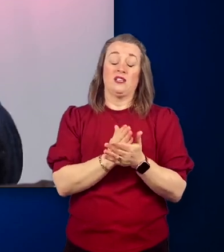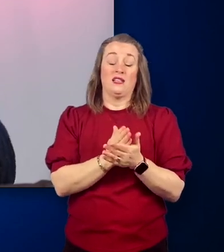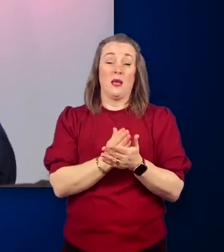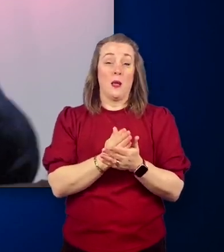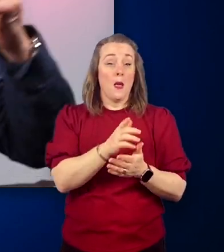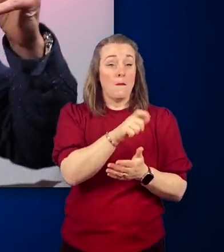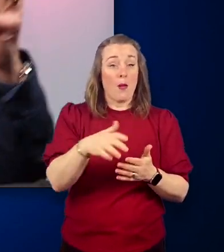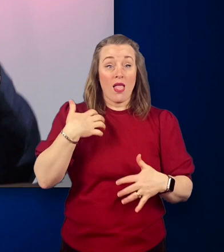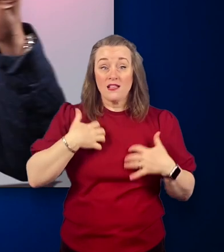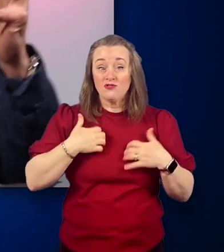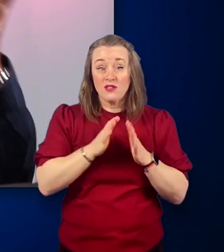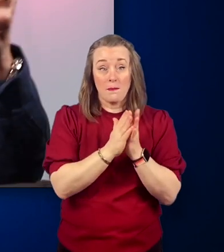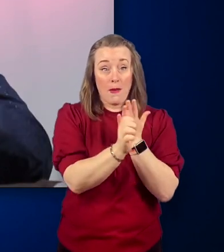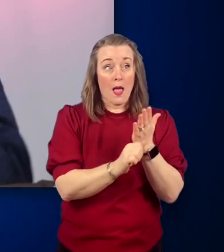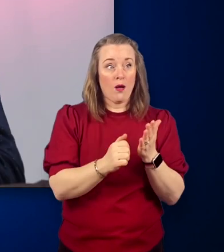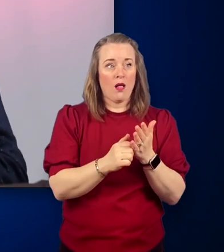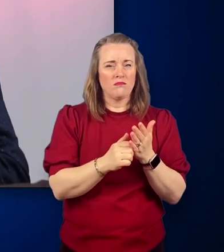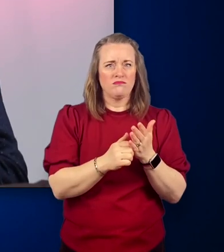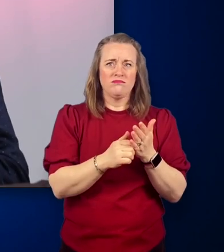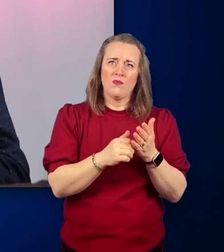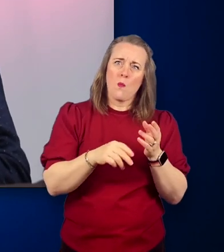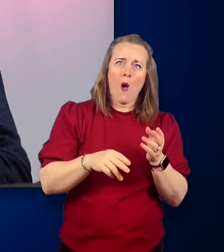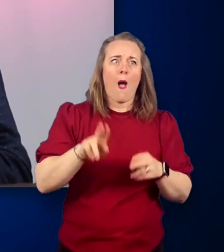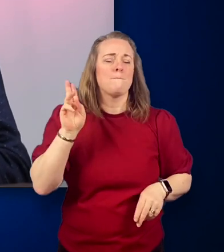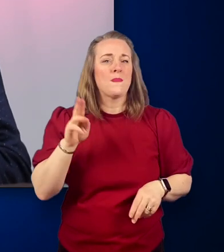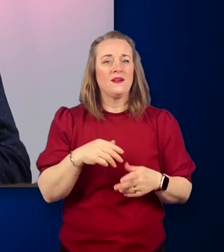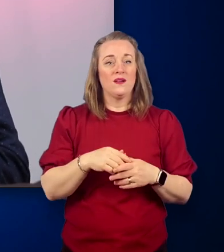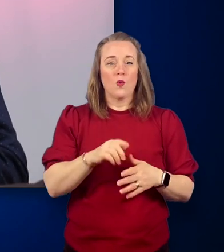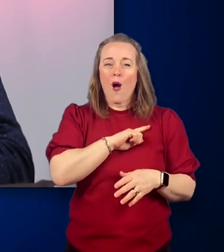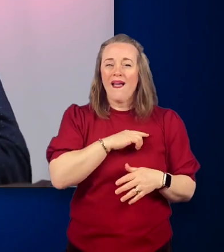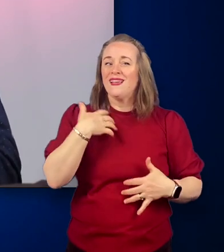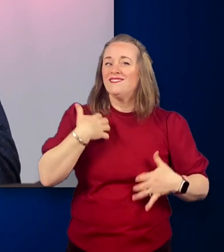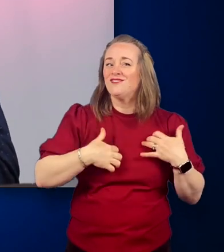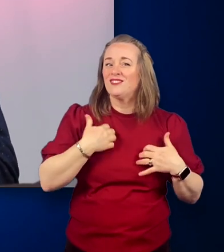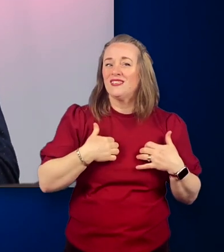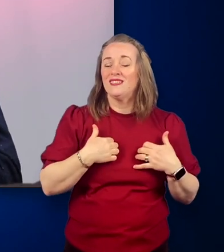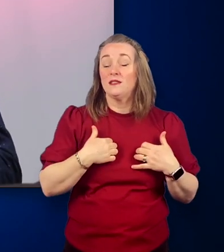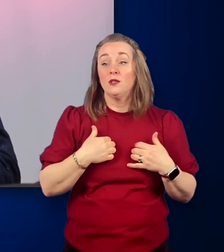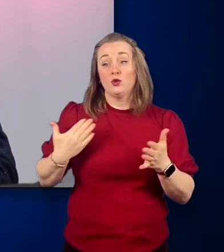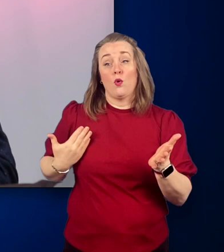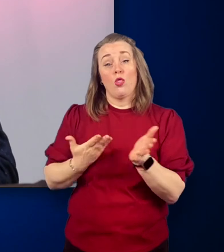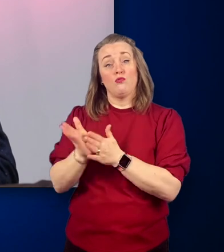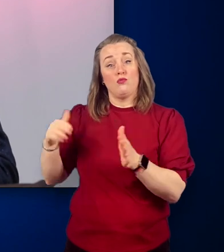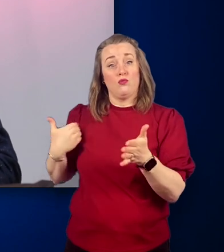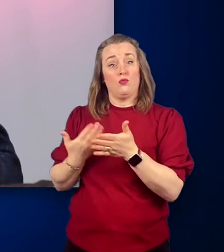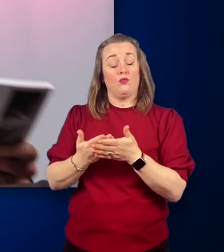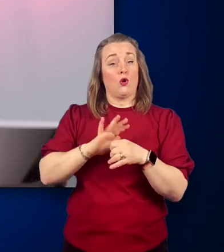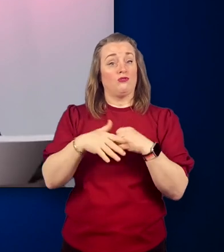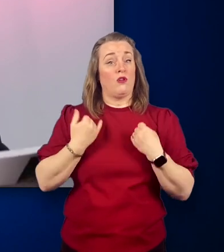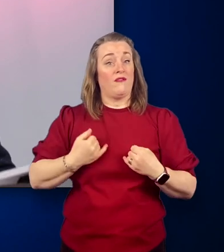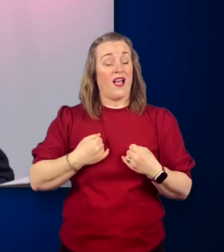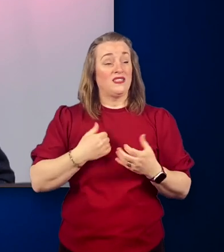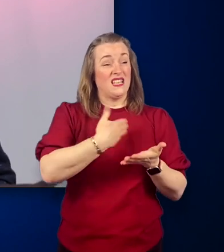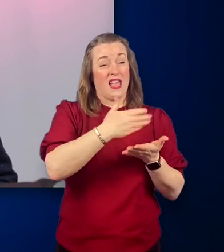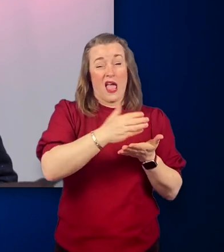gone up. Why? Because people are interested. And he said, sit down, explain it to me. There are